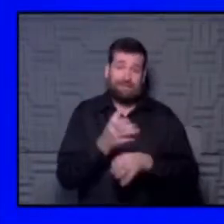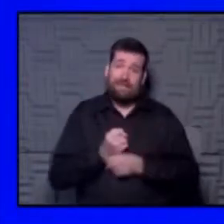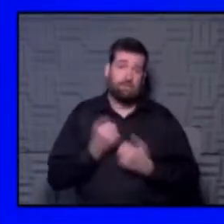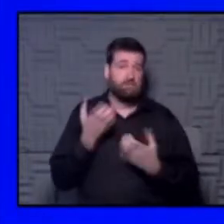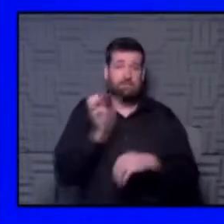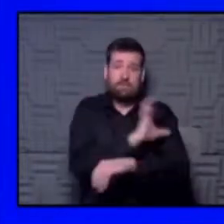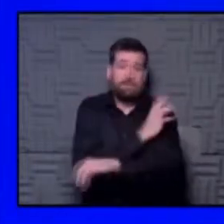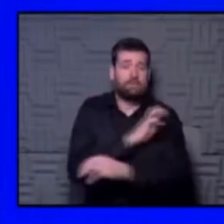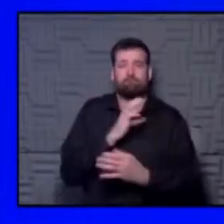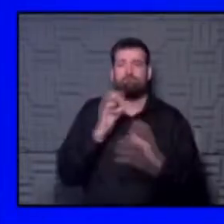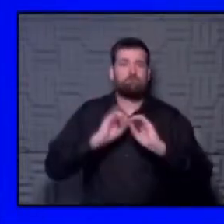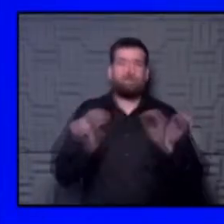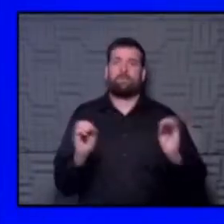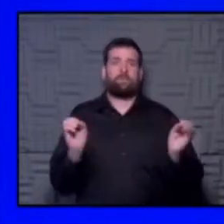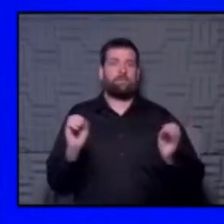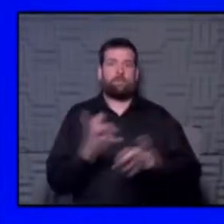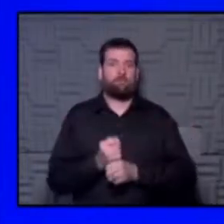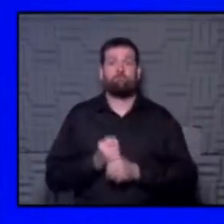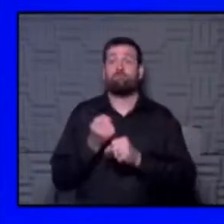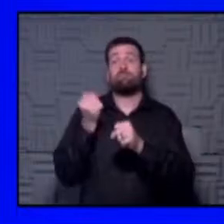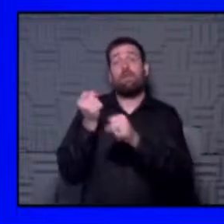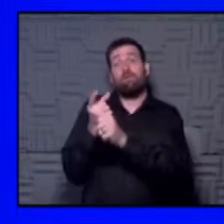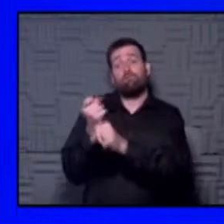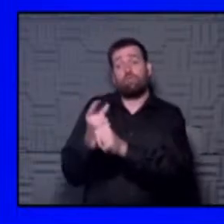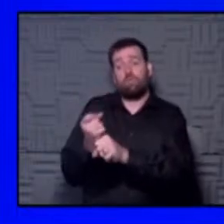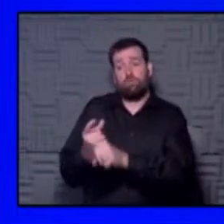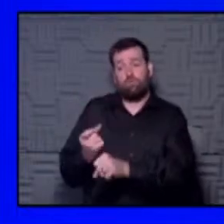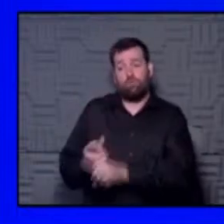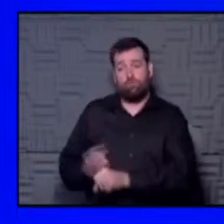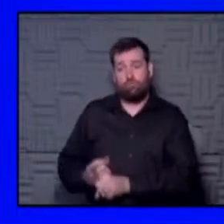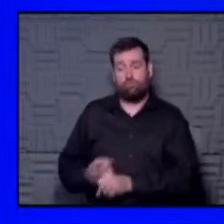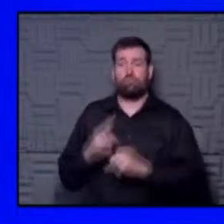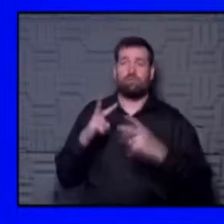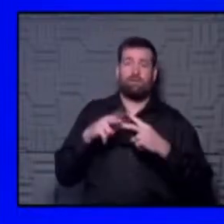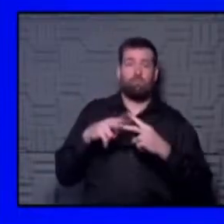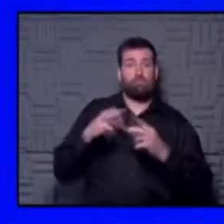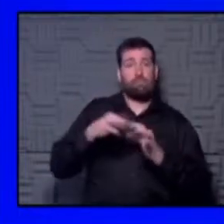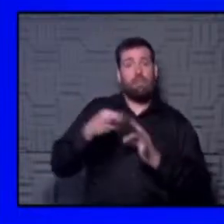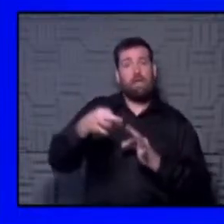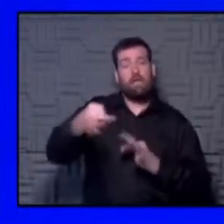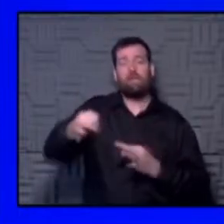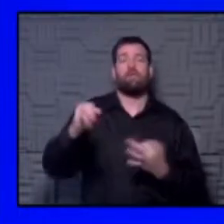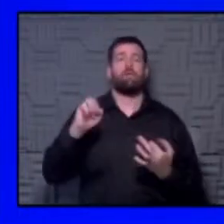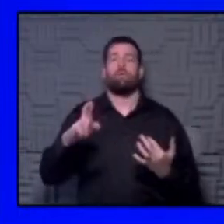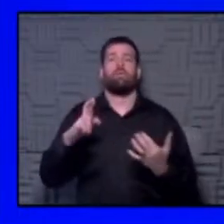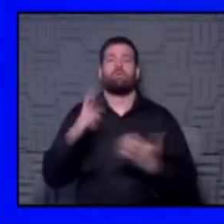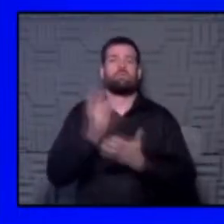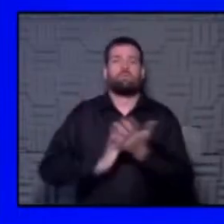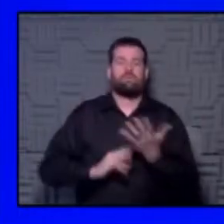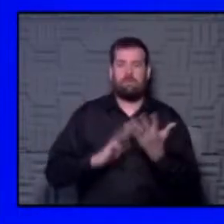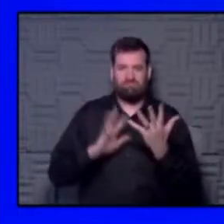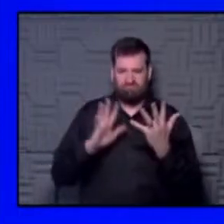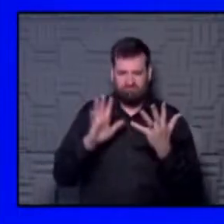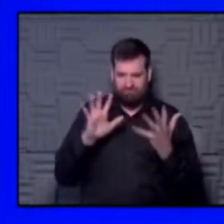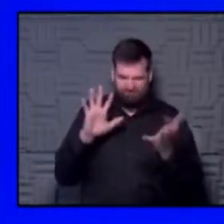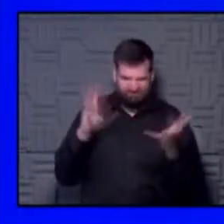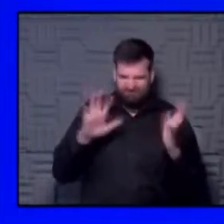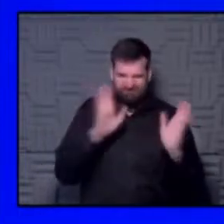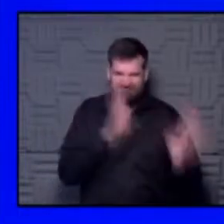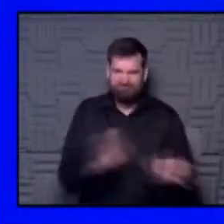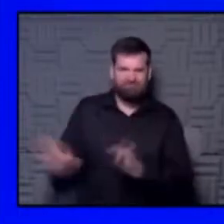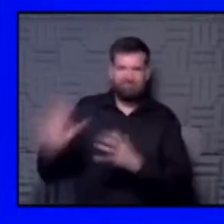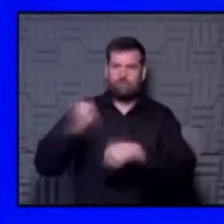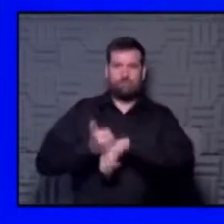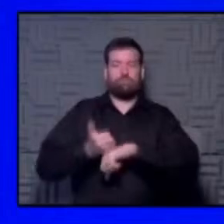unable to get it. Every year there seems to be either a delay or some sort of logistical problem with